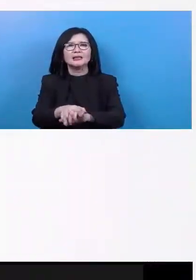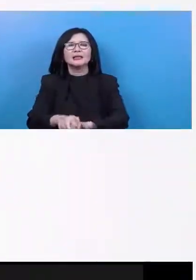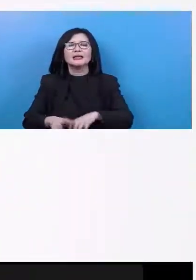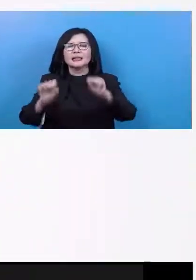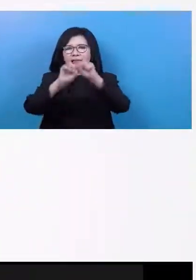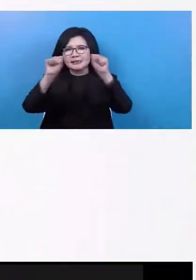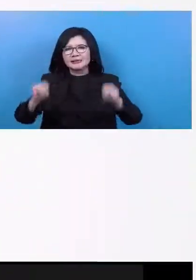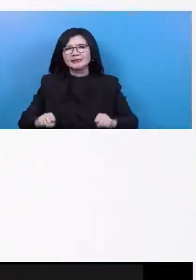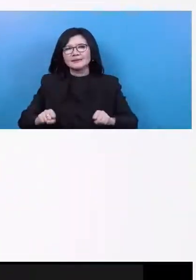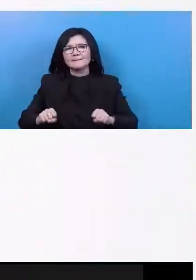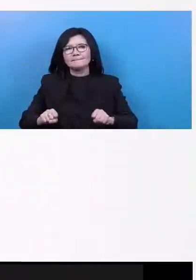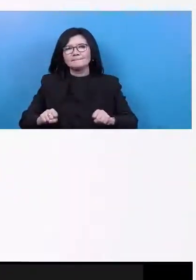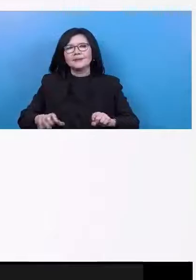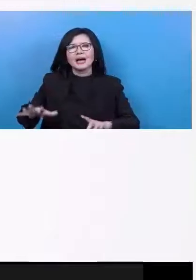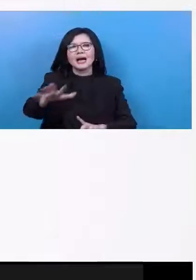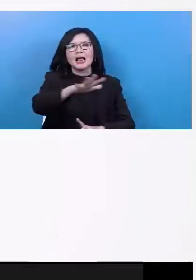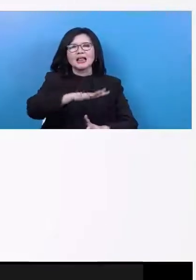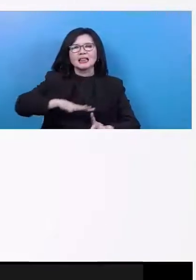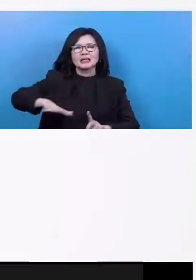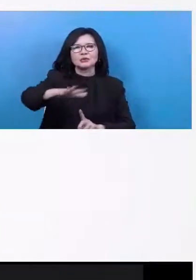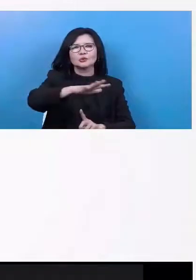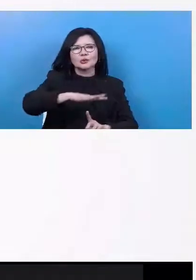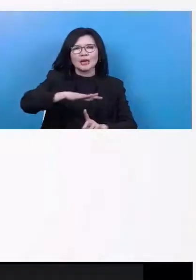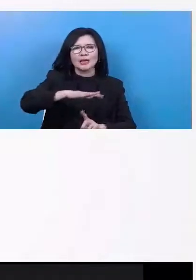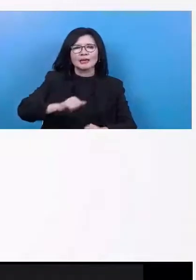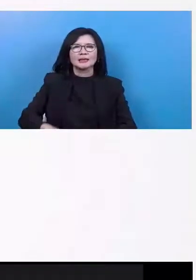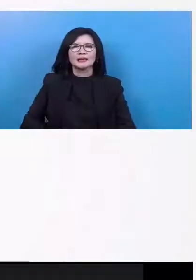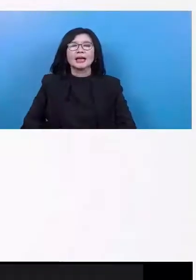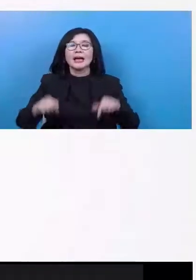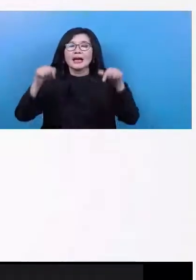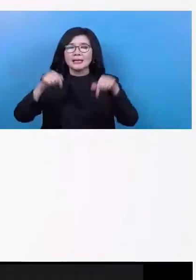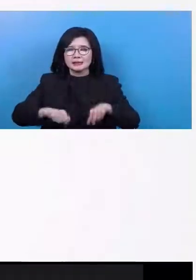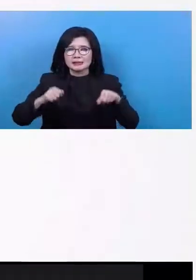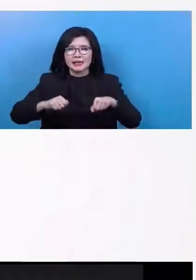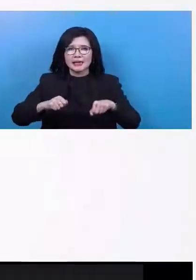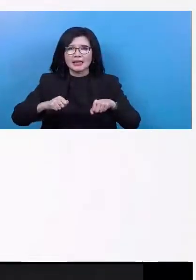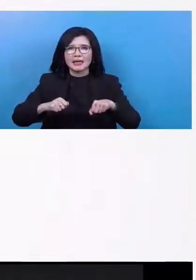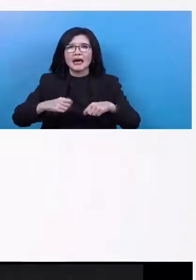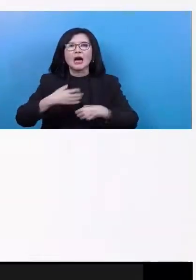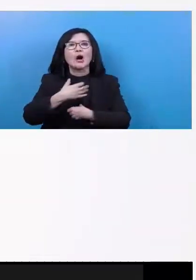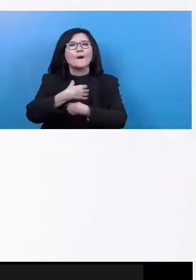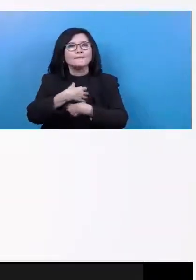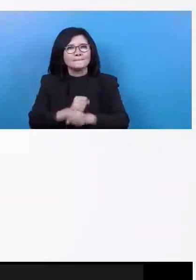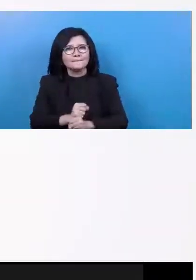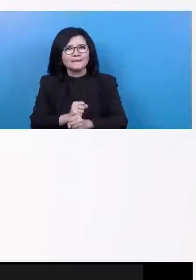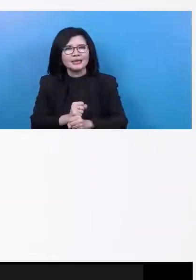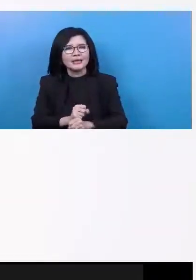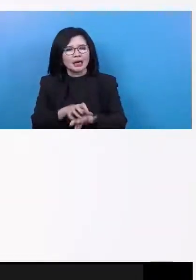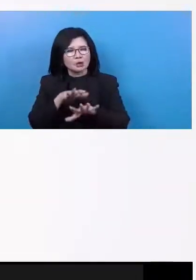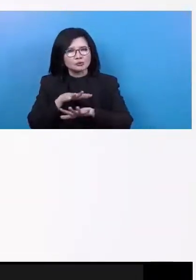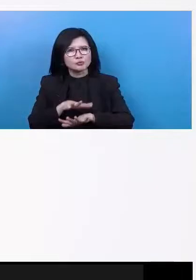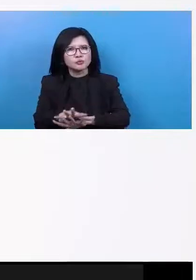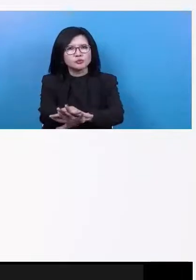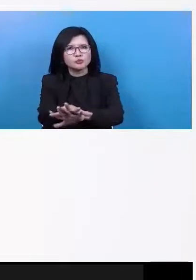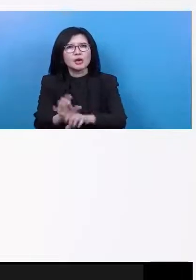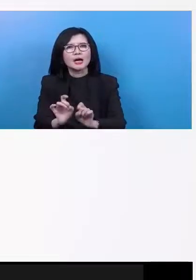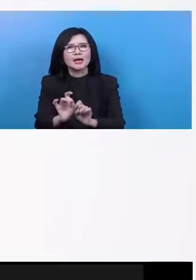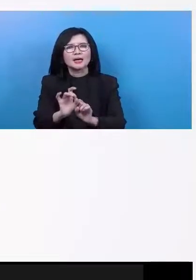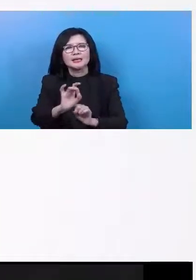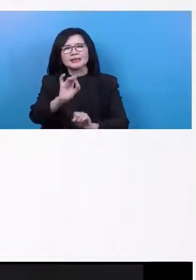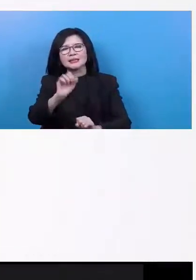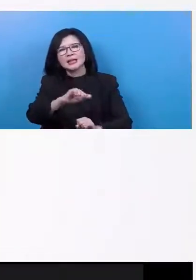Now, we should treat the infrastructure as an integral part, and if we treat that, it will